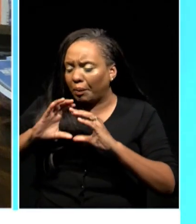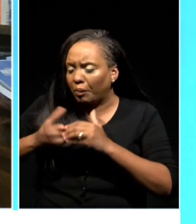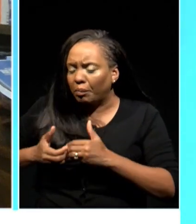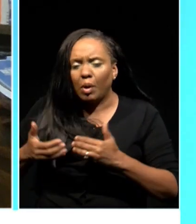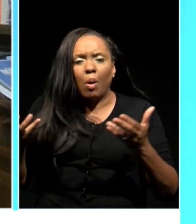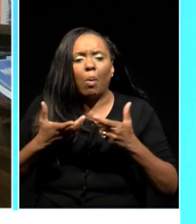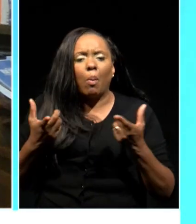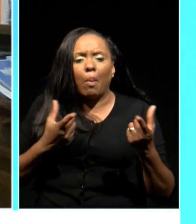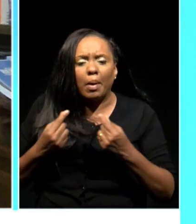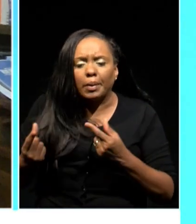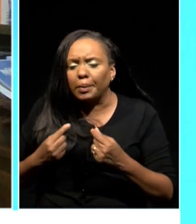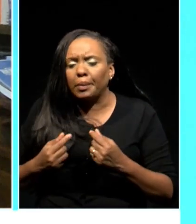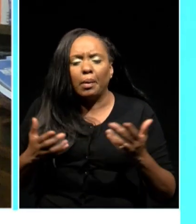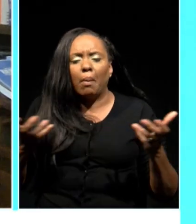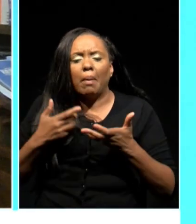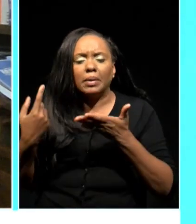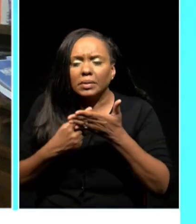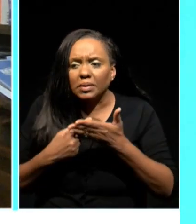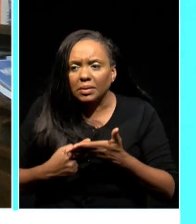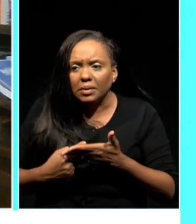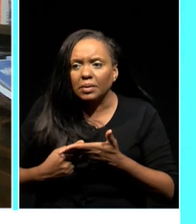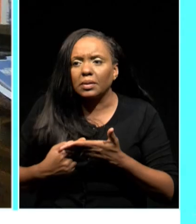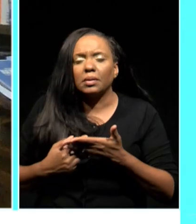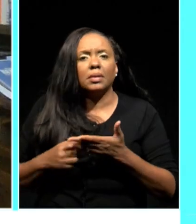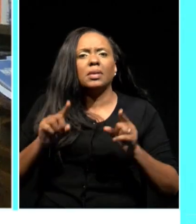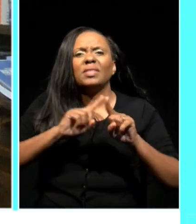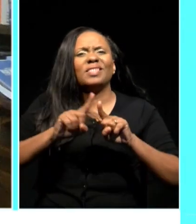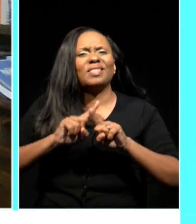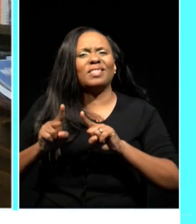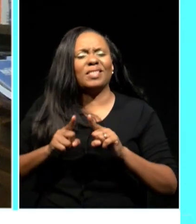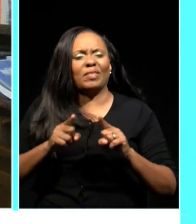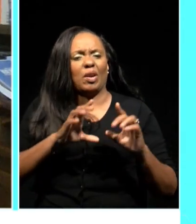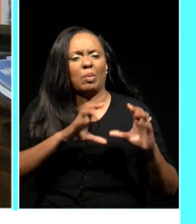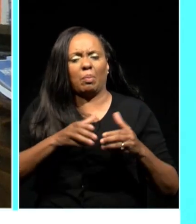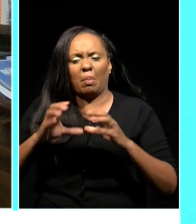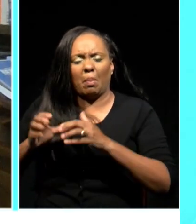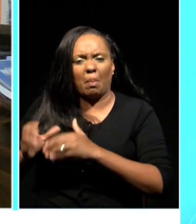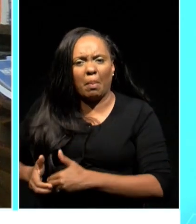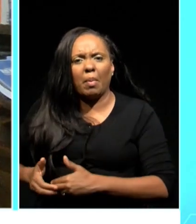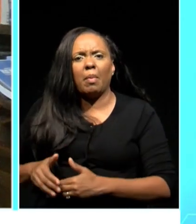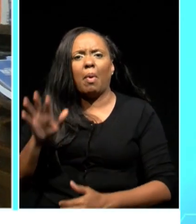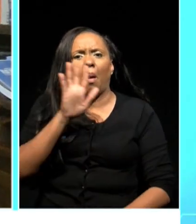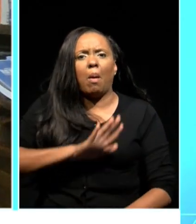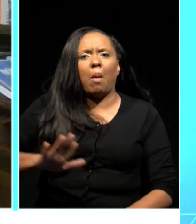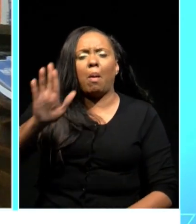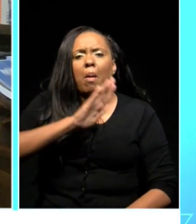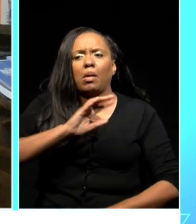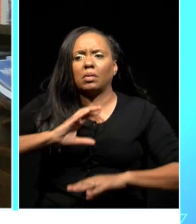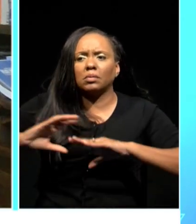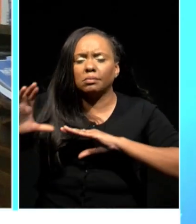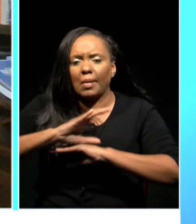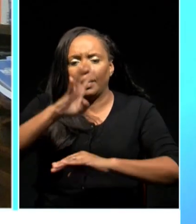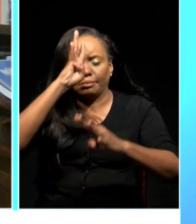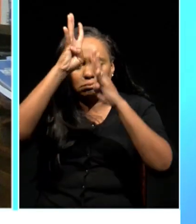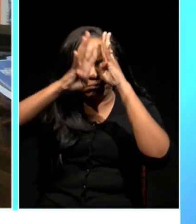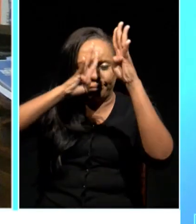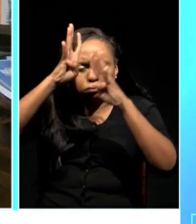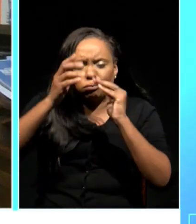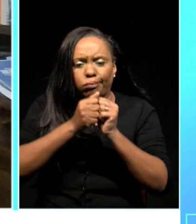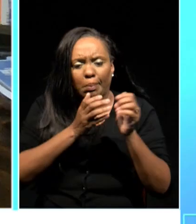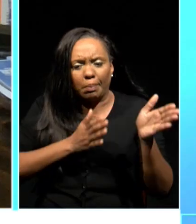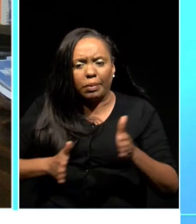defeat, have gone back and they have in fact done a lot of introspection, and they have come out with strategies,